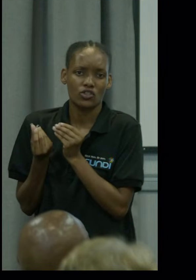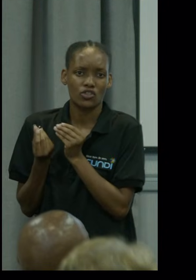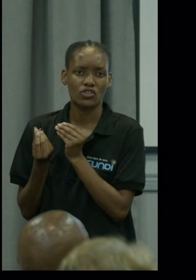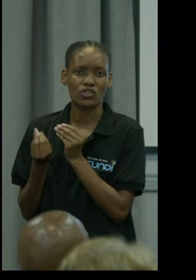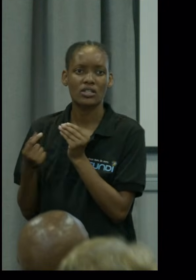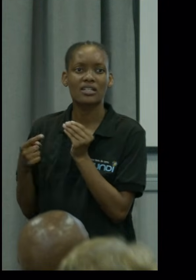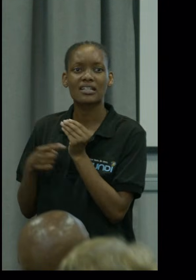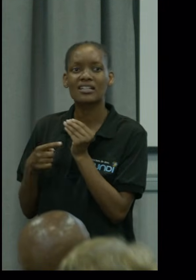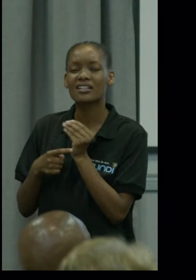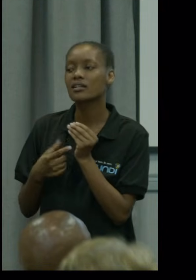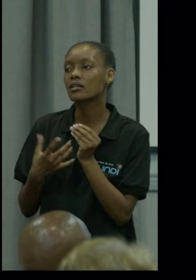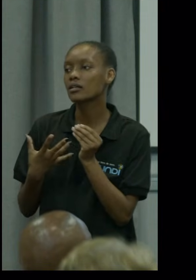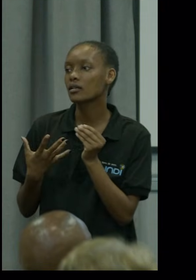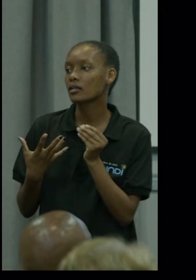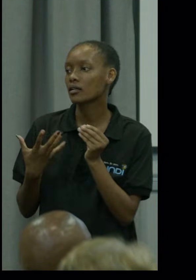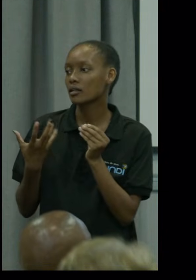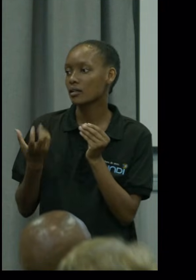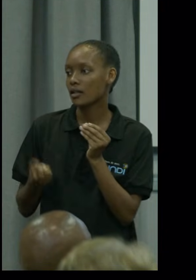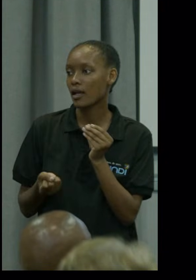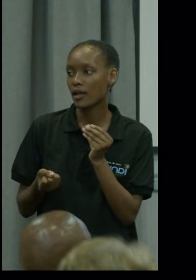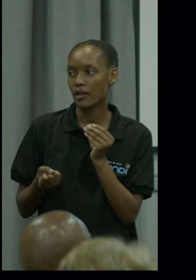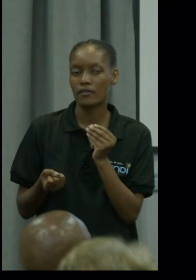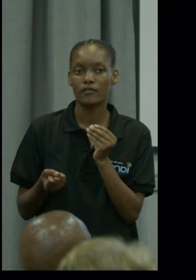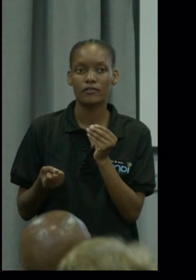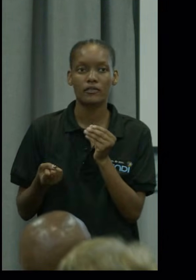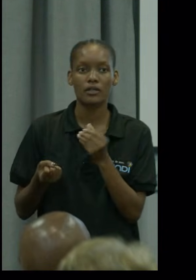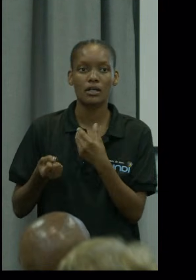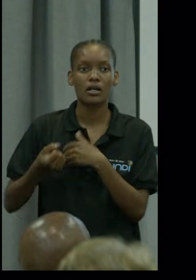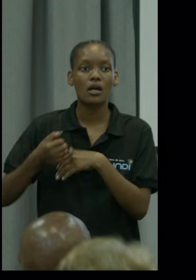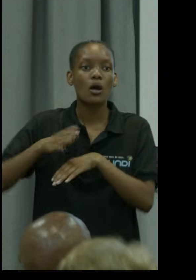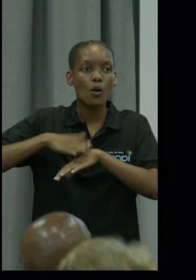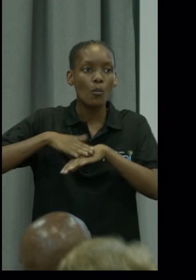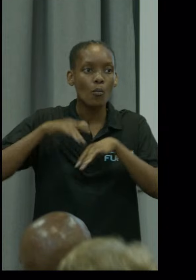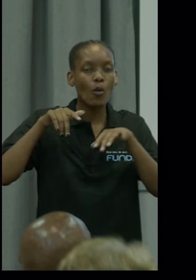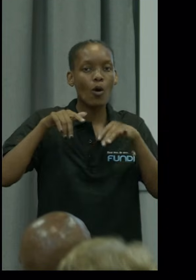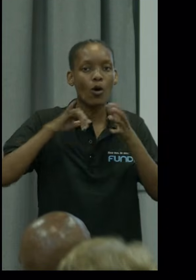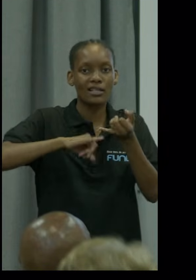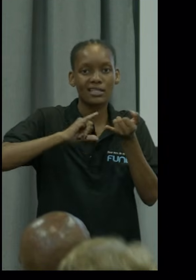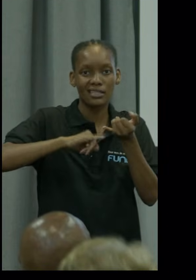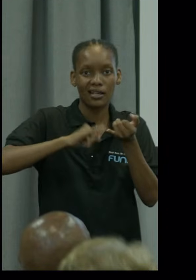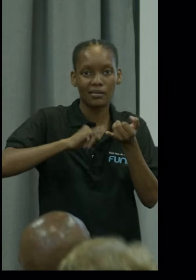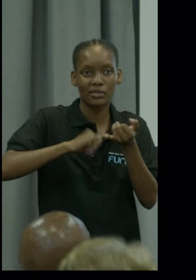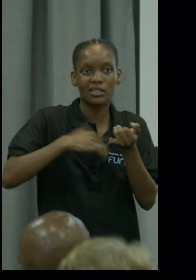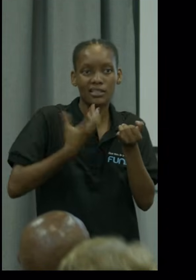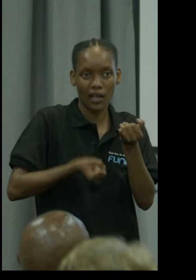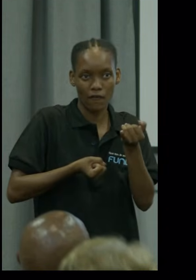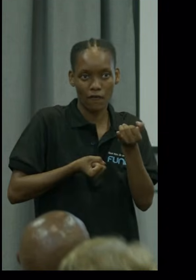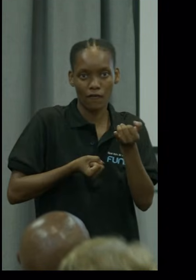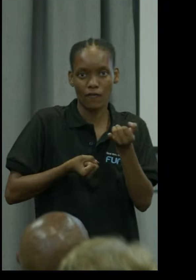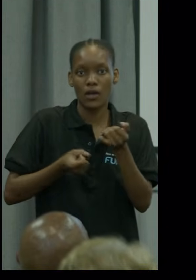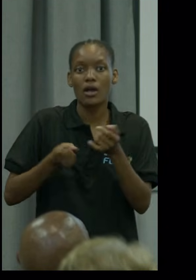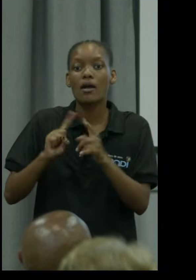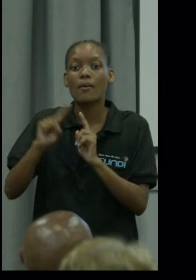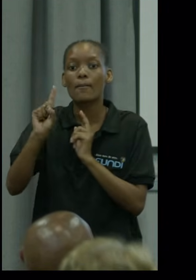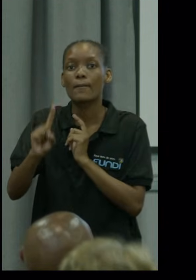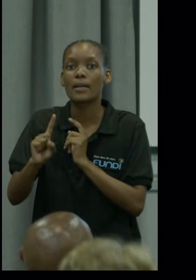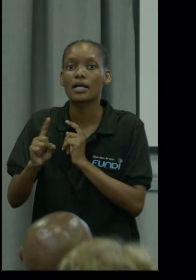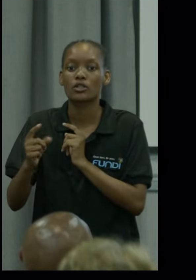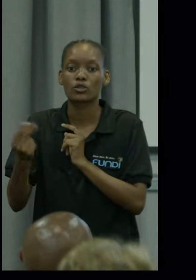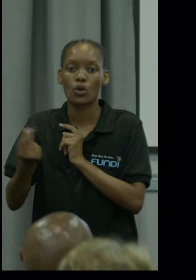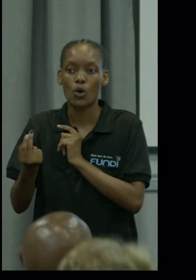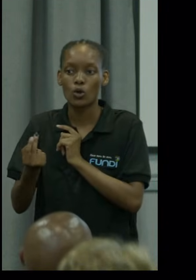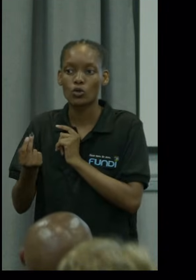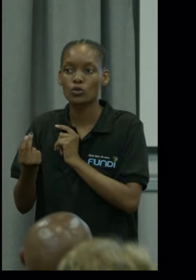more non-language subjects and more subjects overall, but subjects that carry quite